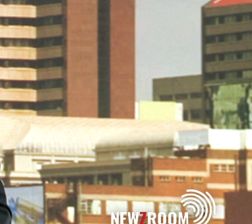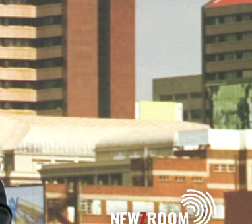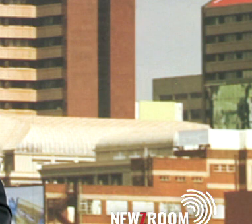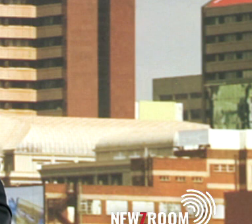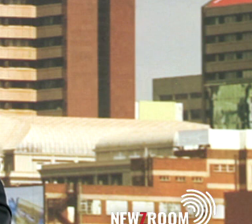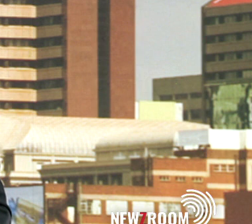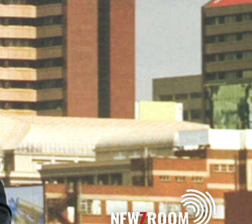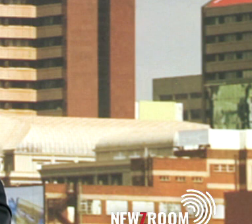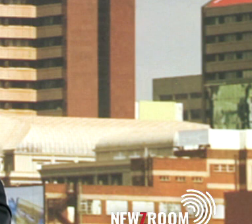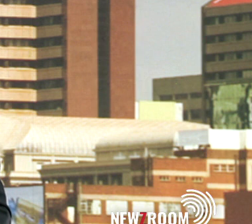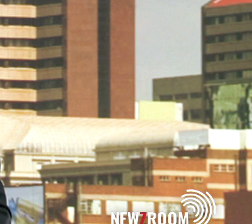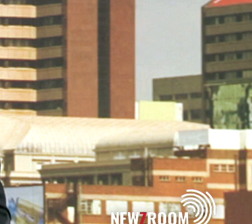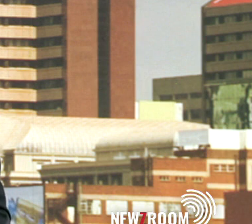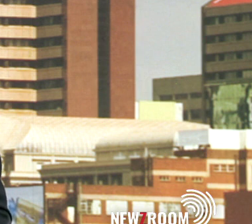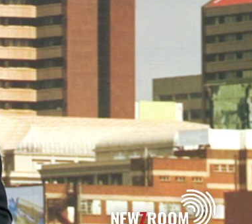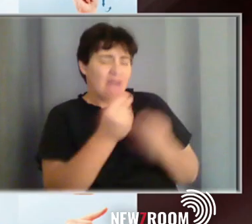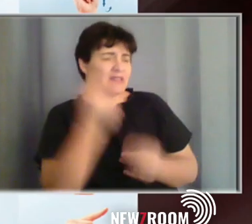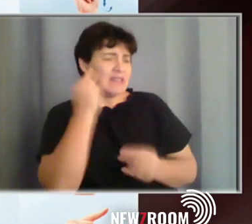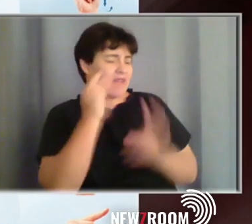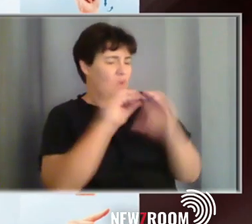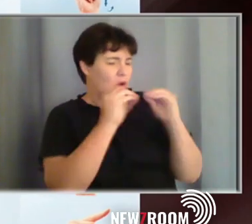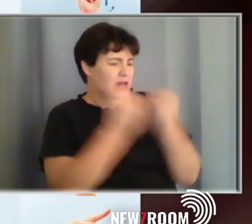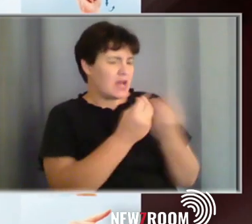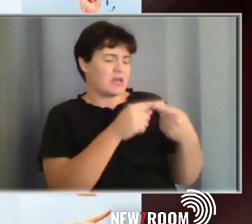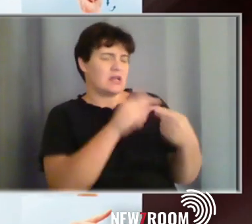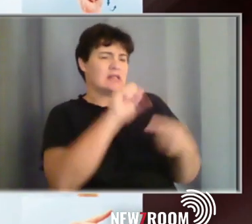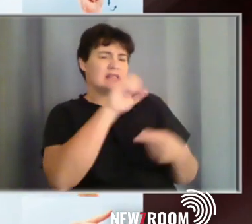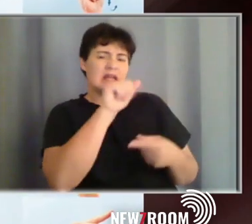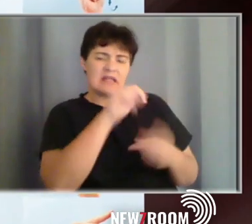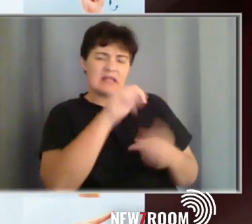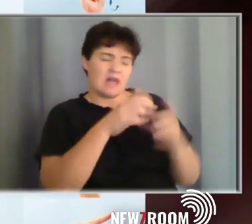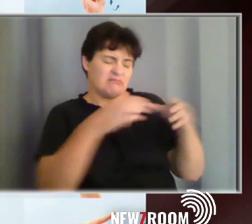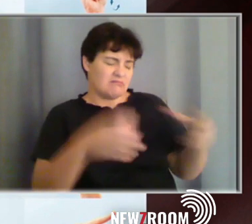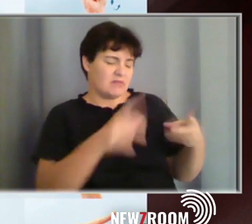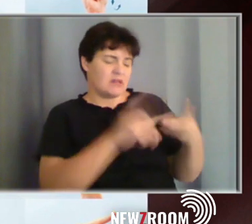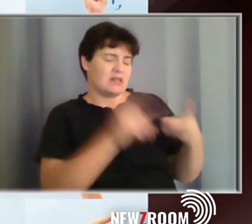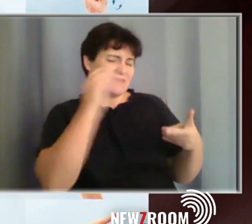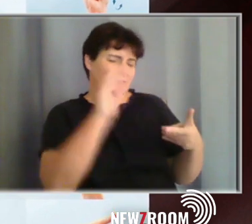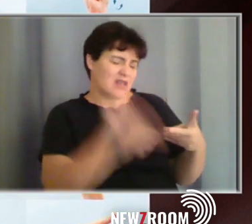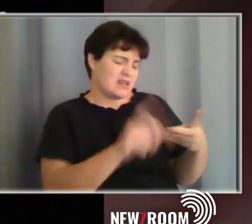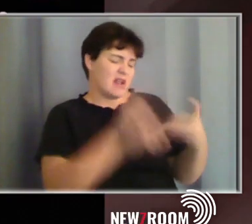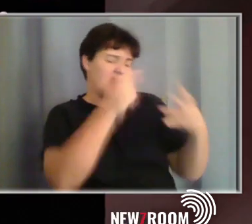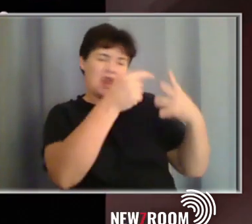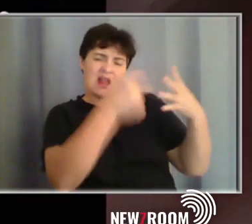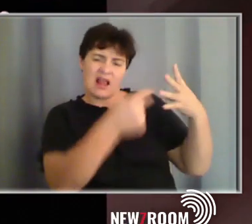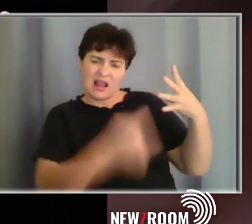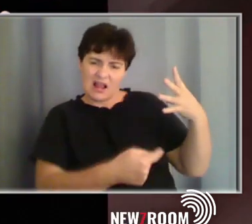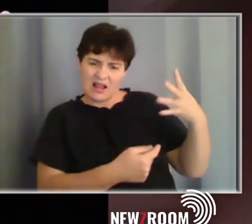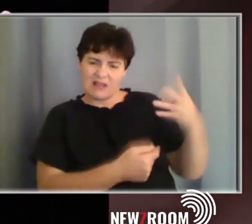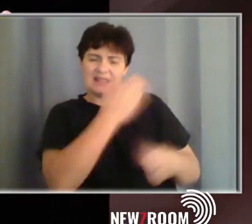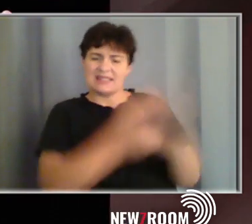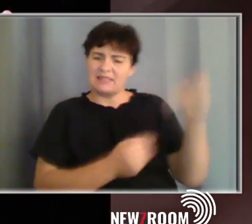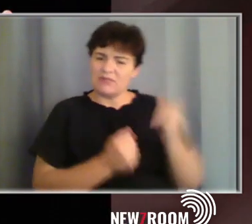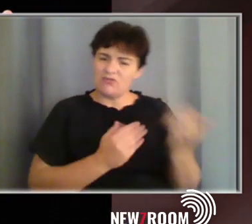There has been. We have deaf organizations, your SANDA, your DEFSA, the list is endless, your Disabilities Right, what